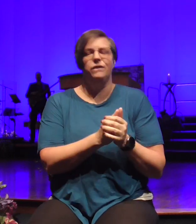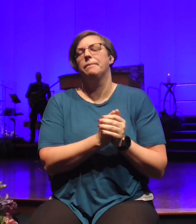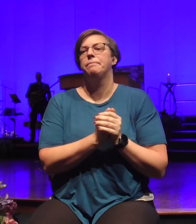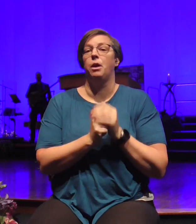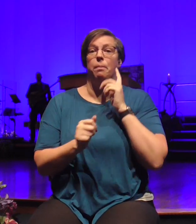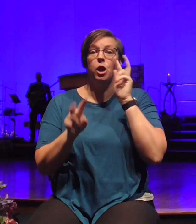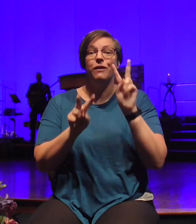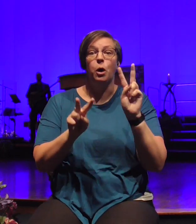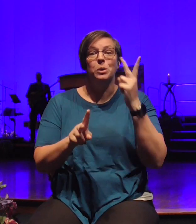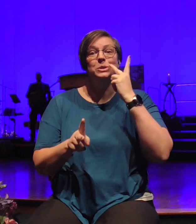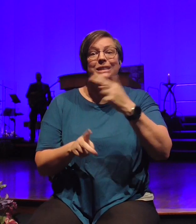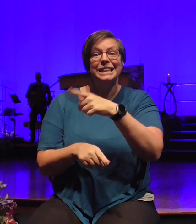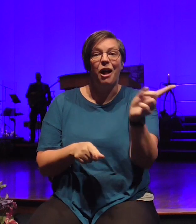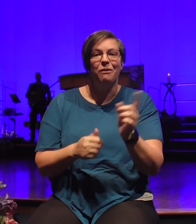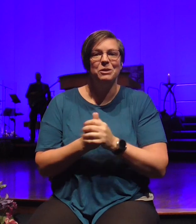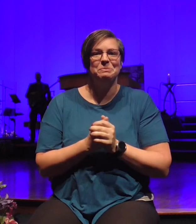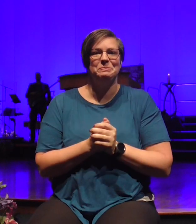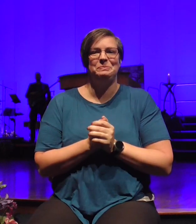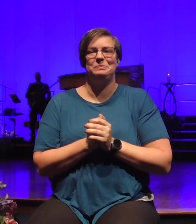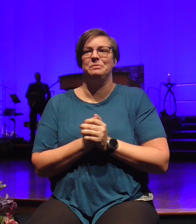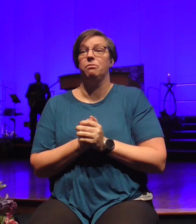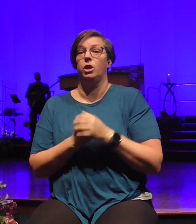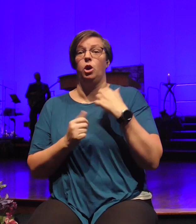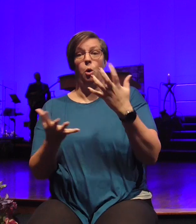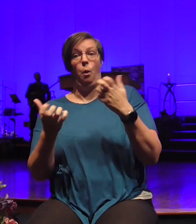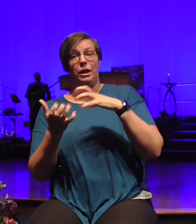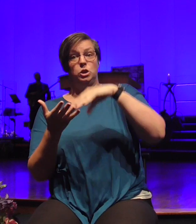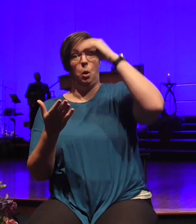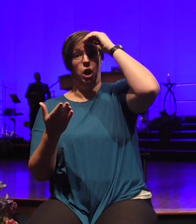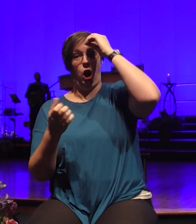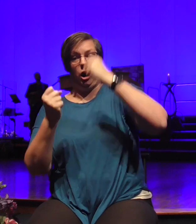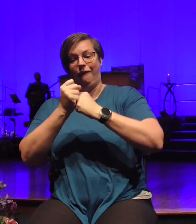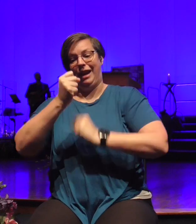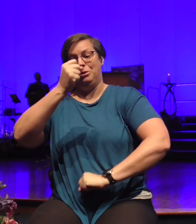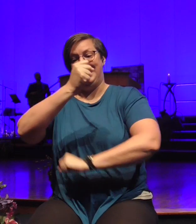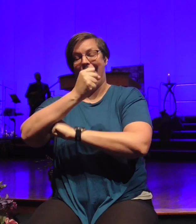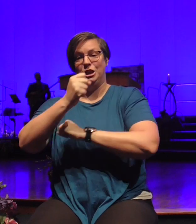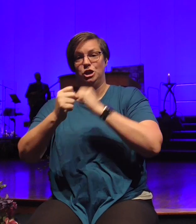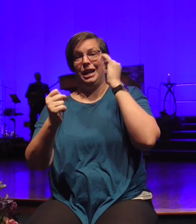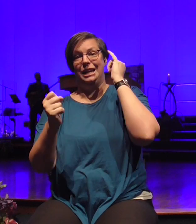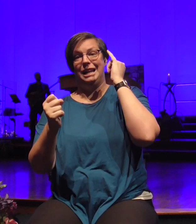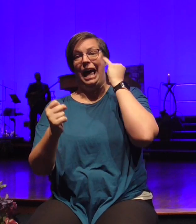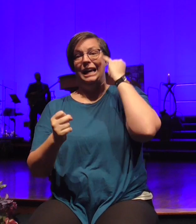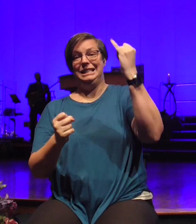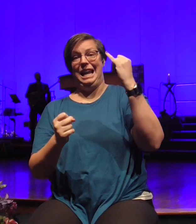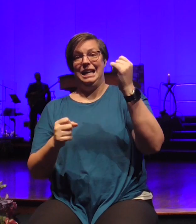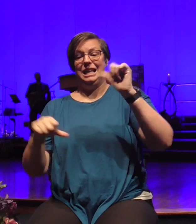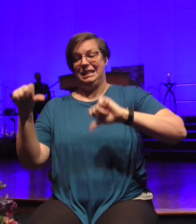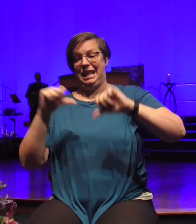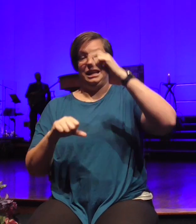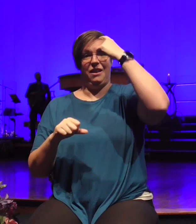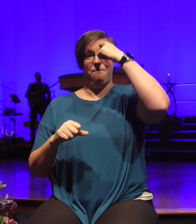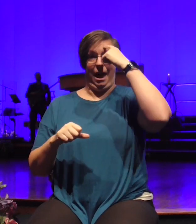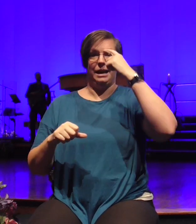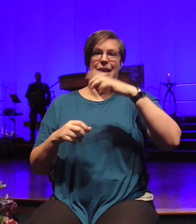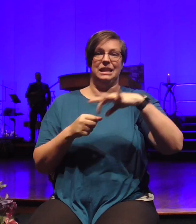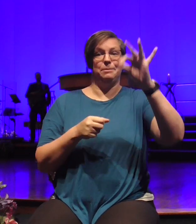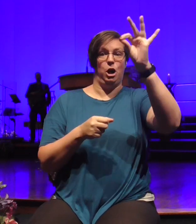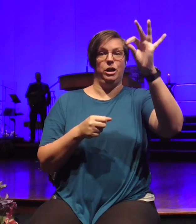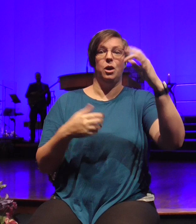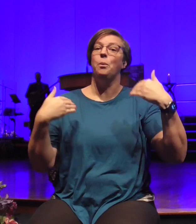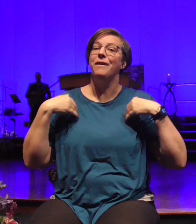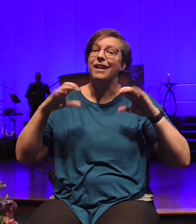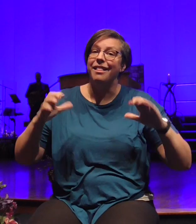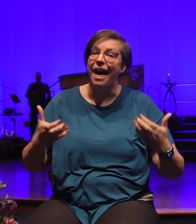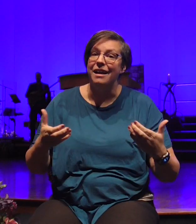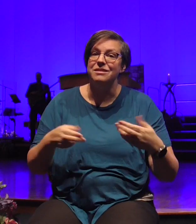all. Would you like to learn the foundation ideas of science of mind and spirit? Well, we've got a class for that.